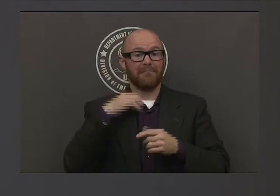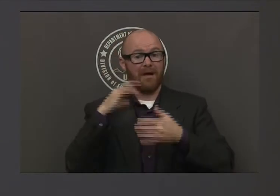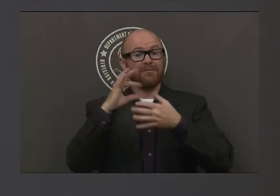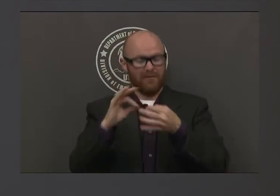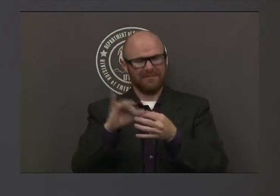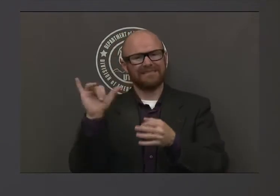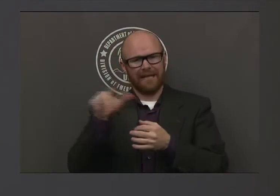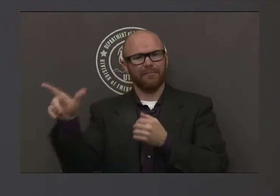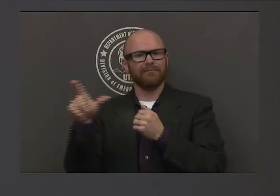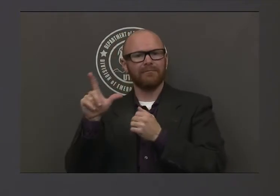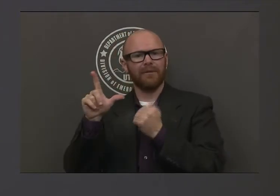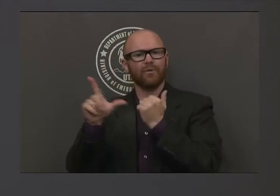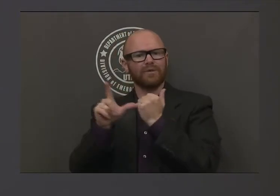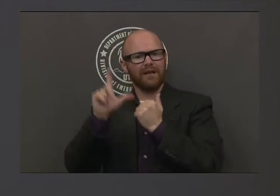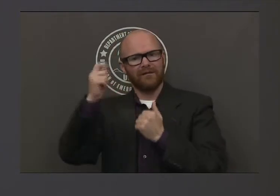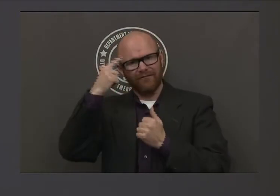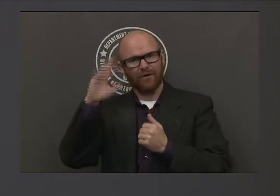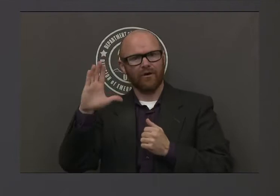Governor,